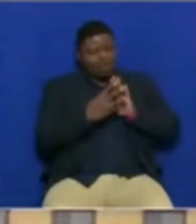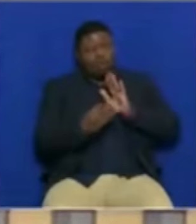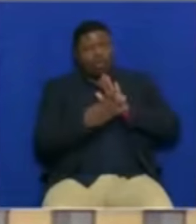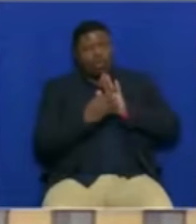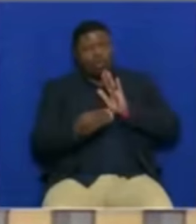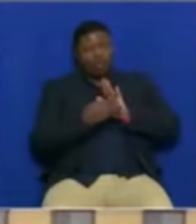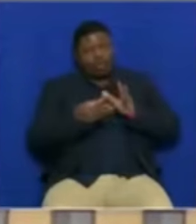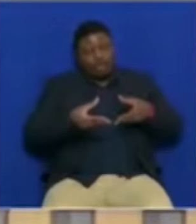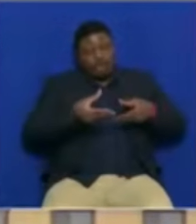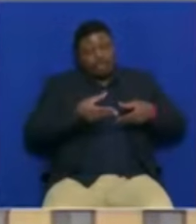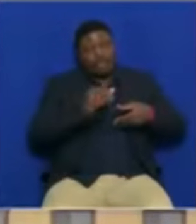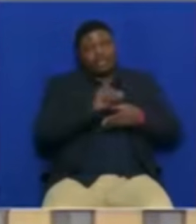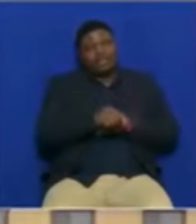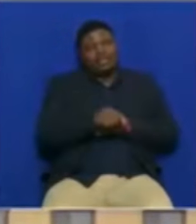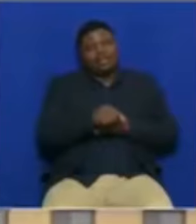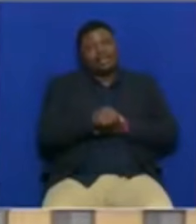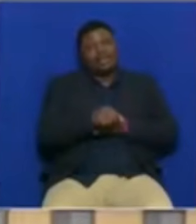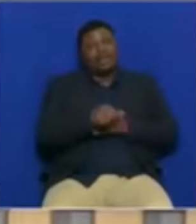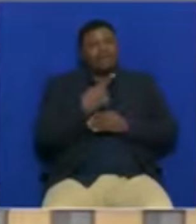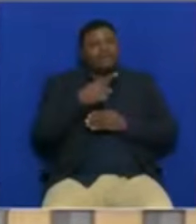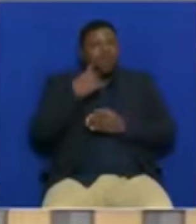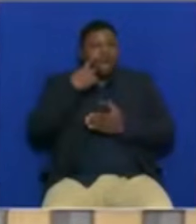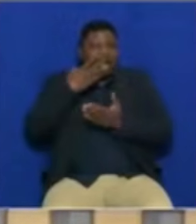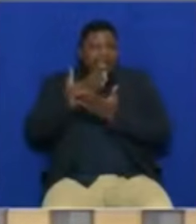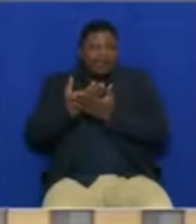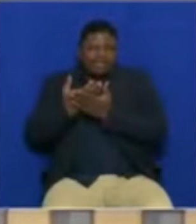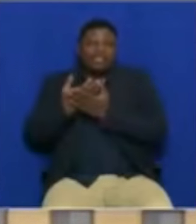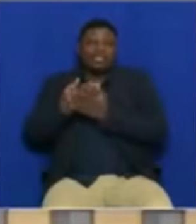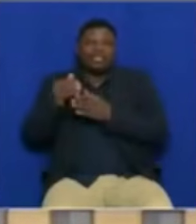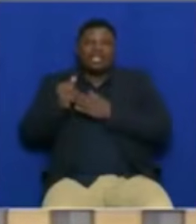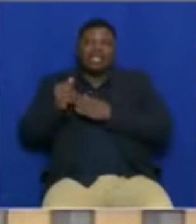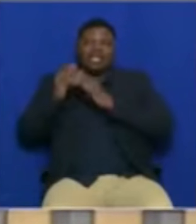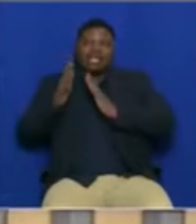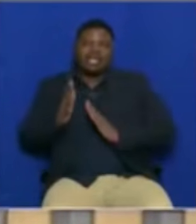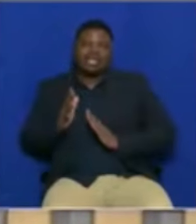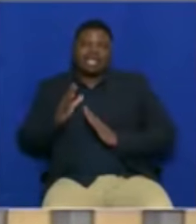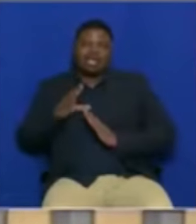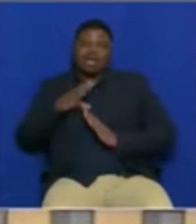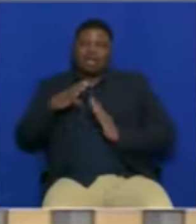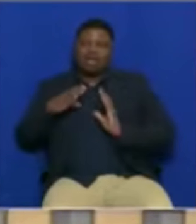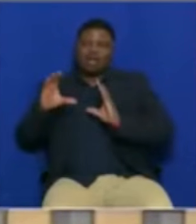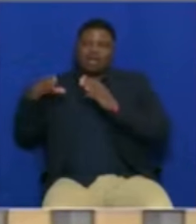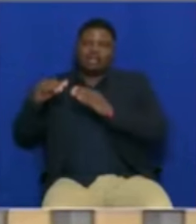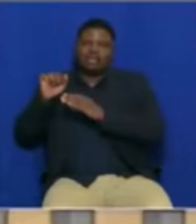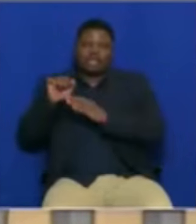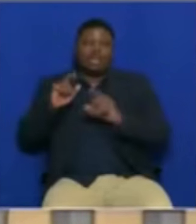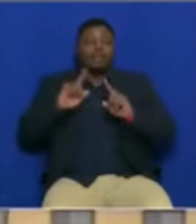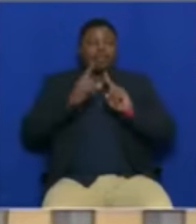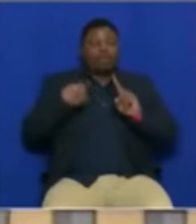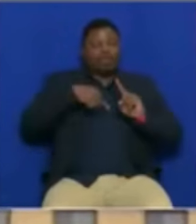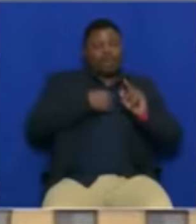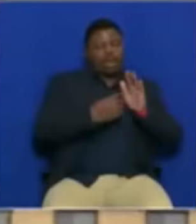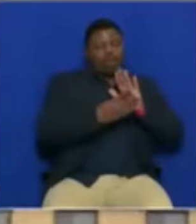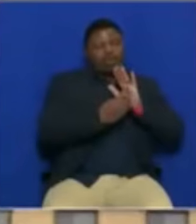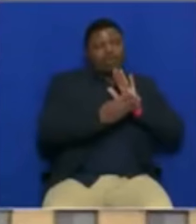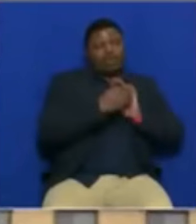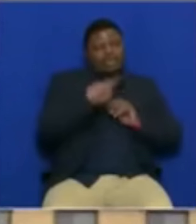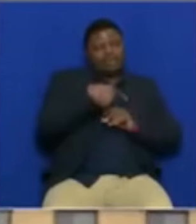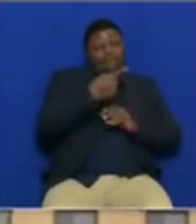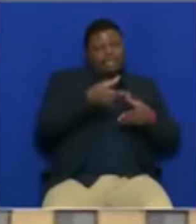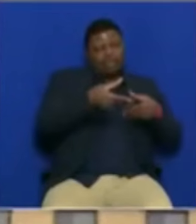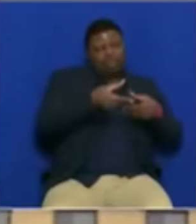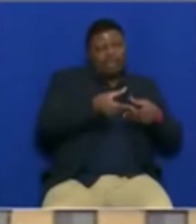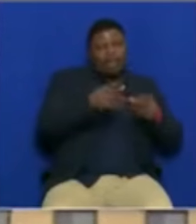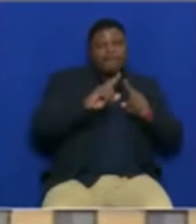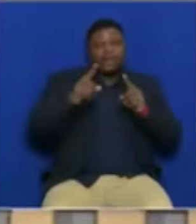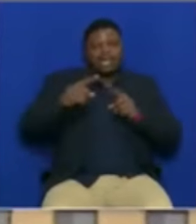the evidence leader council, we copied the first one. And then when I was looking into it, I see, but it's only up to 827 when